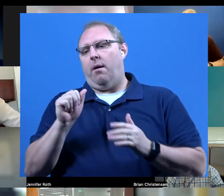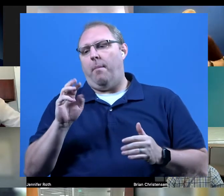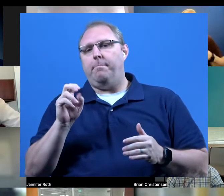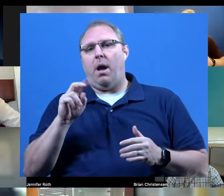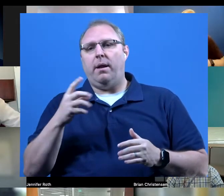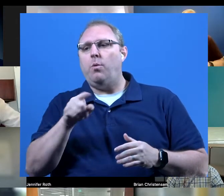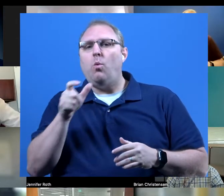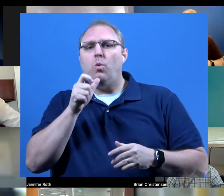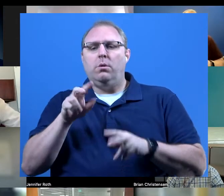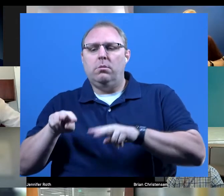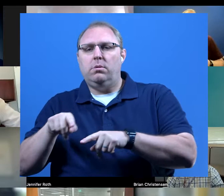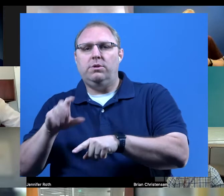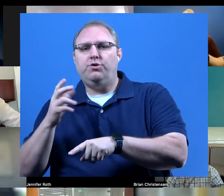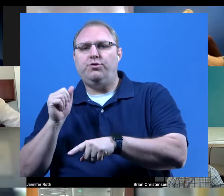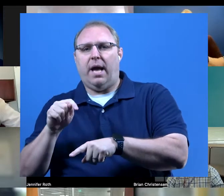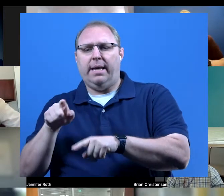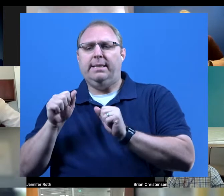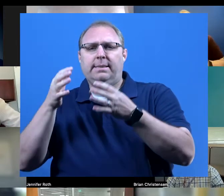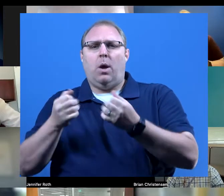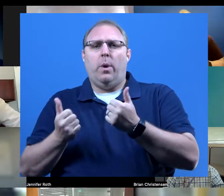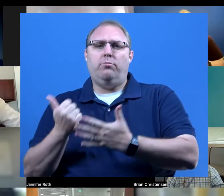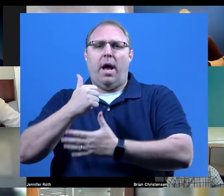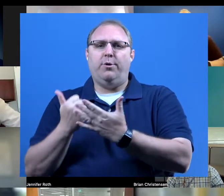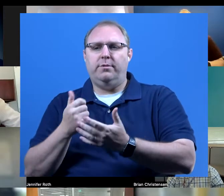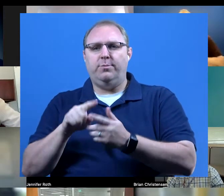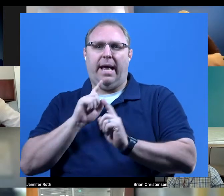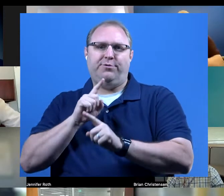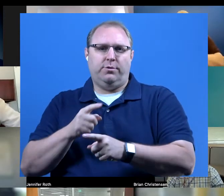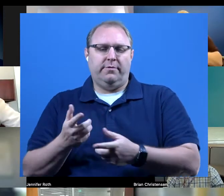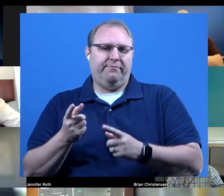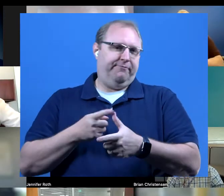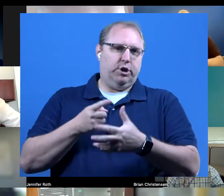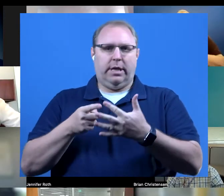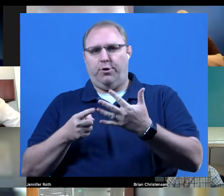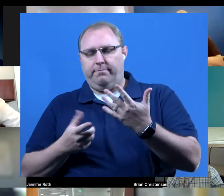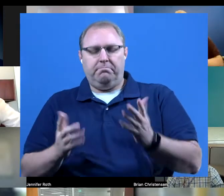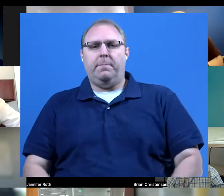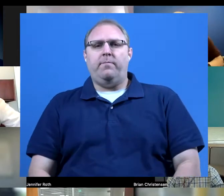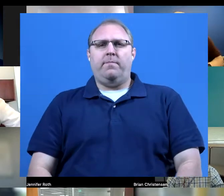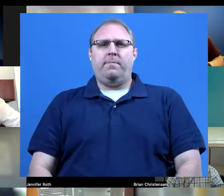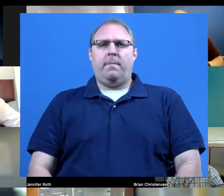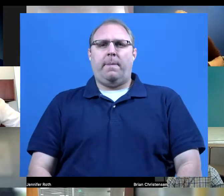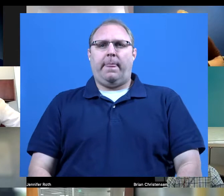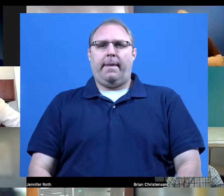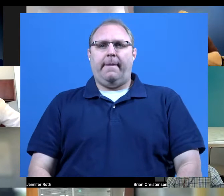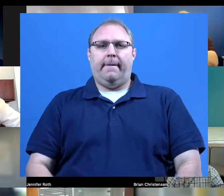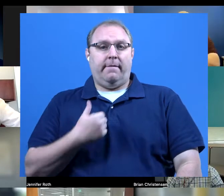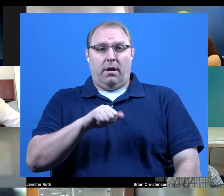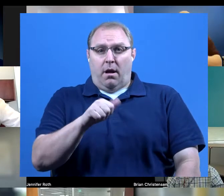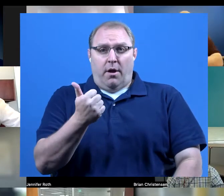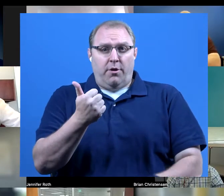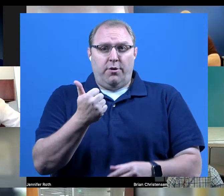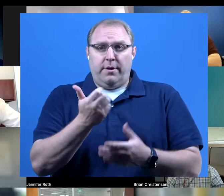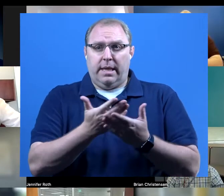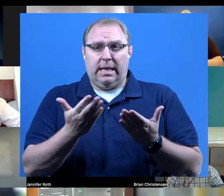that gives Armand and others that are screening the questions an opportunity to kind of determine the priority, which ones we're going to address first. Okay.